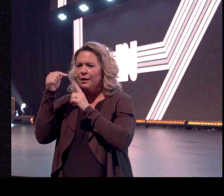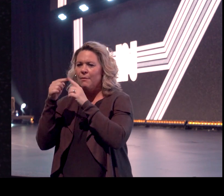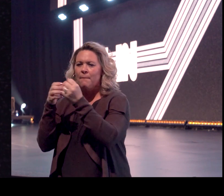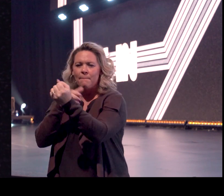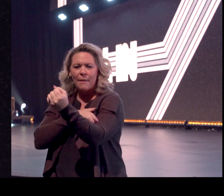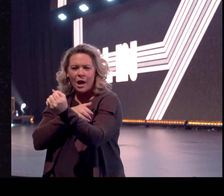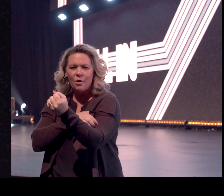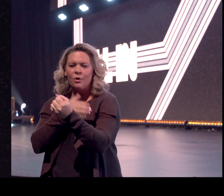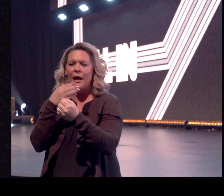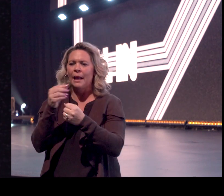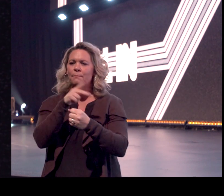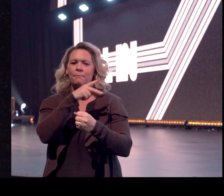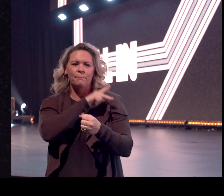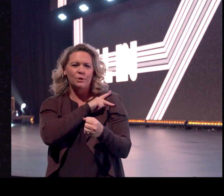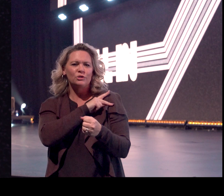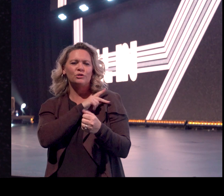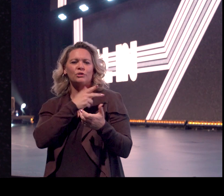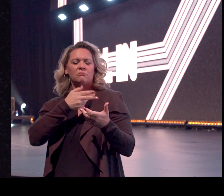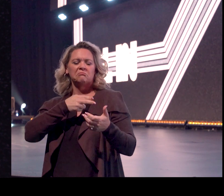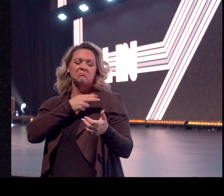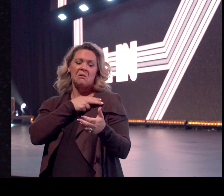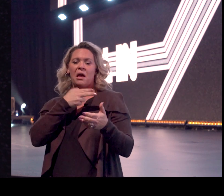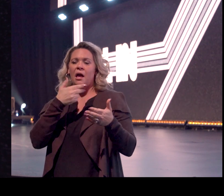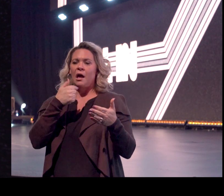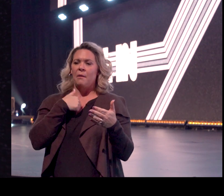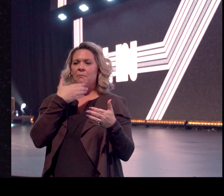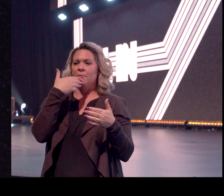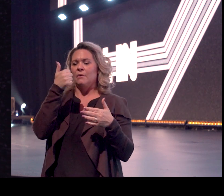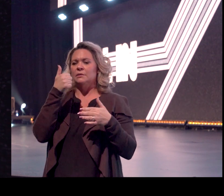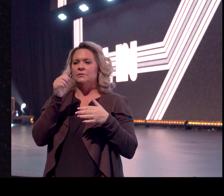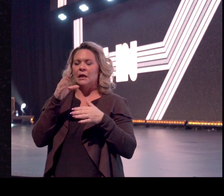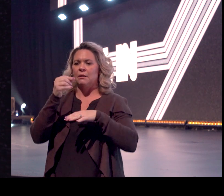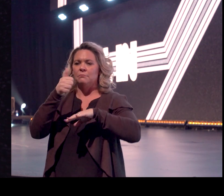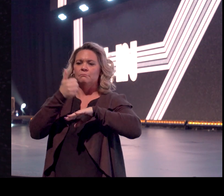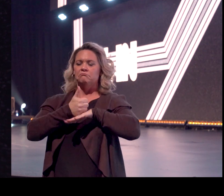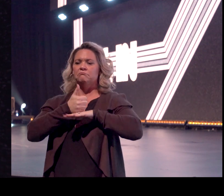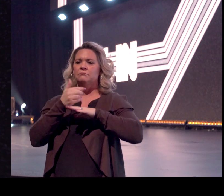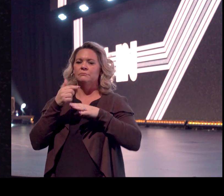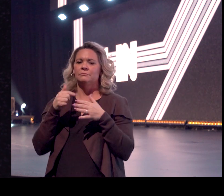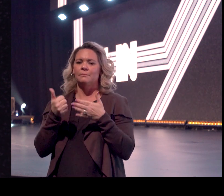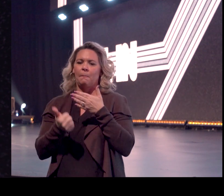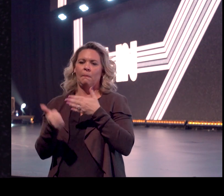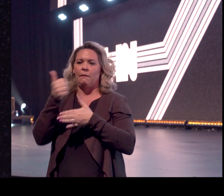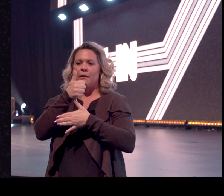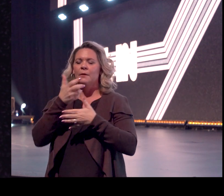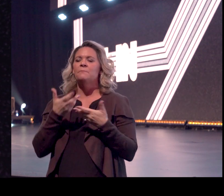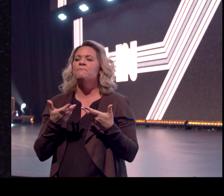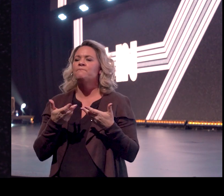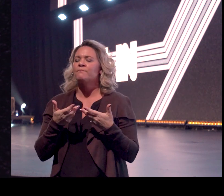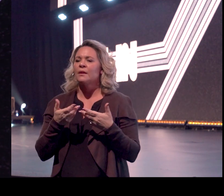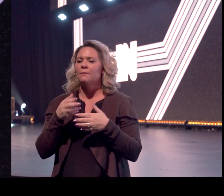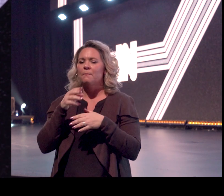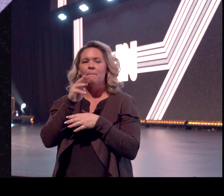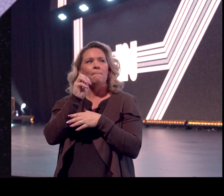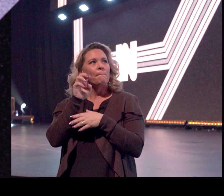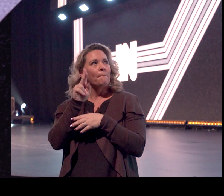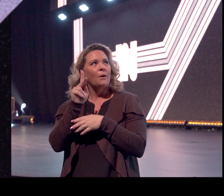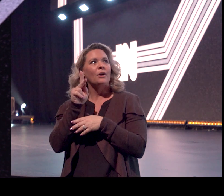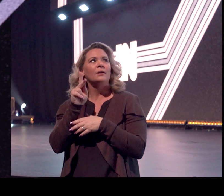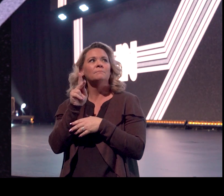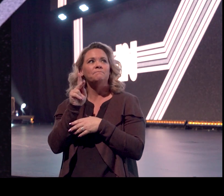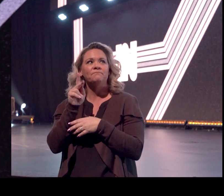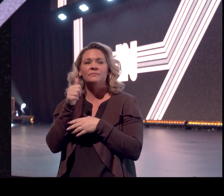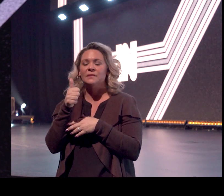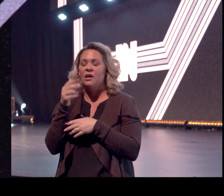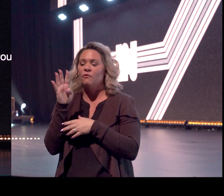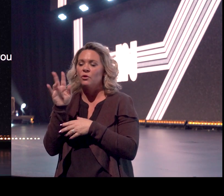You're thinking in terms of power and personal brand and position. And then he says this in Mark chapter 10, verse